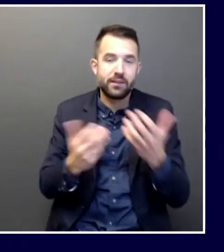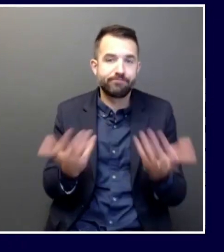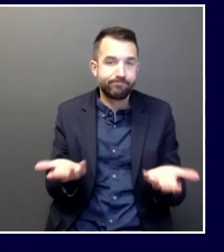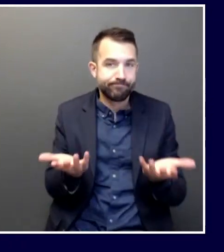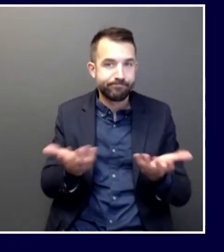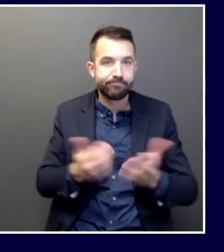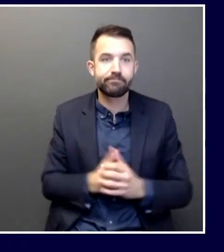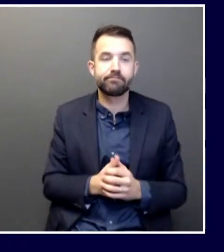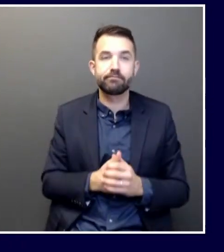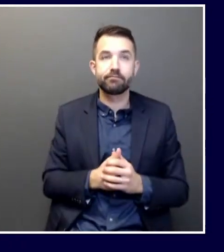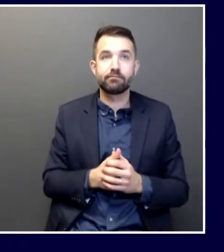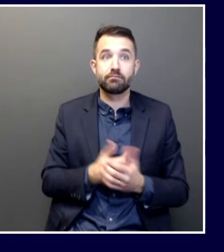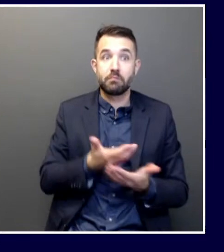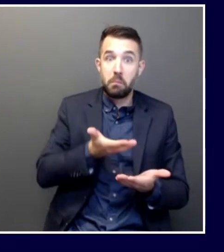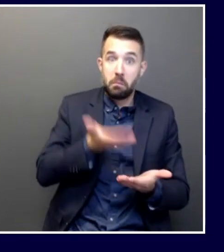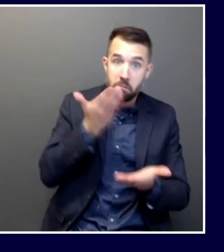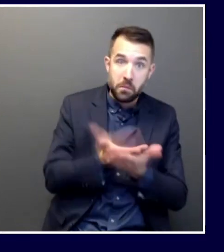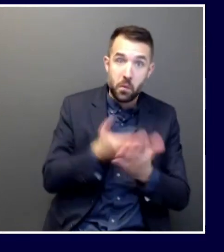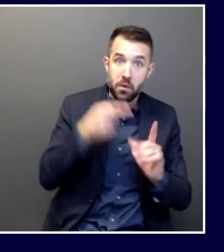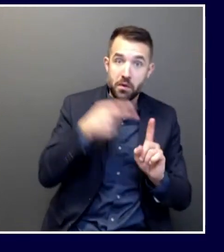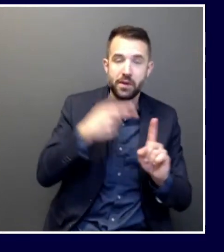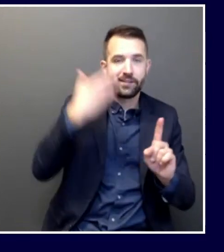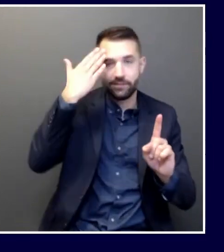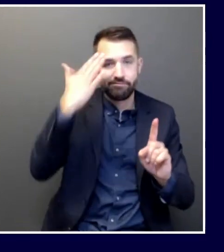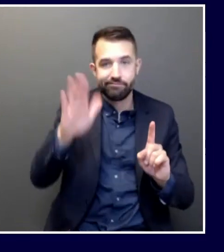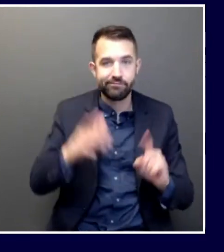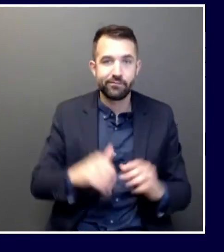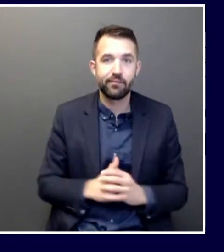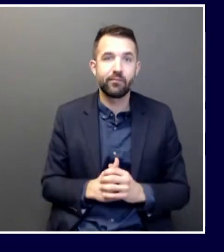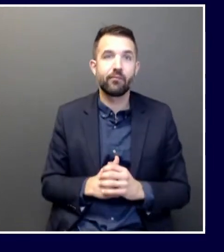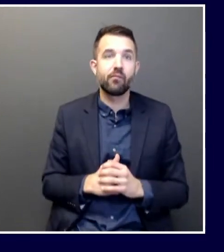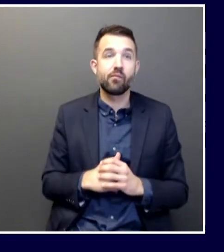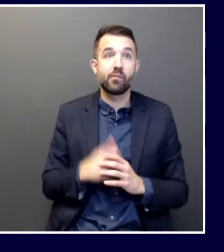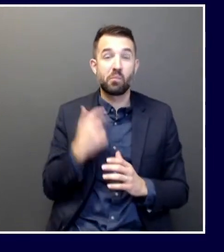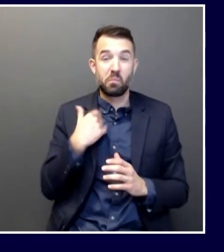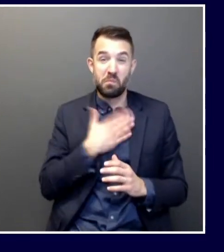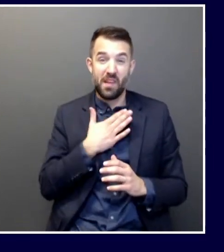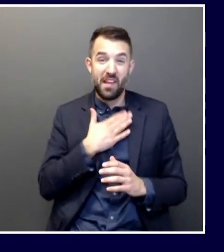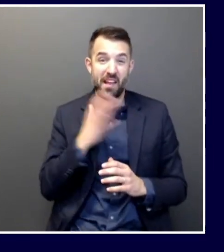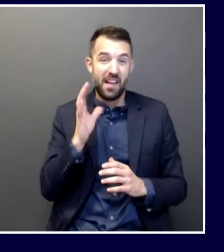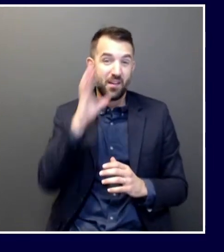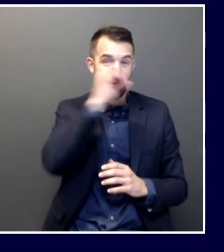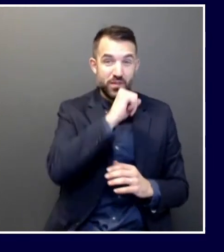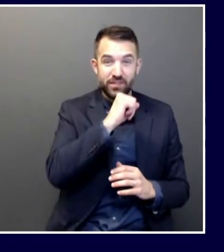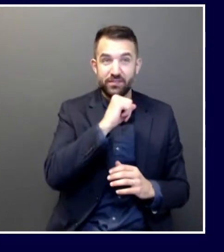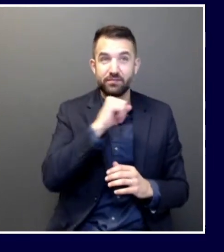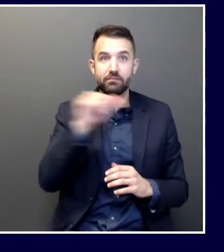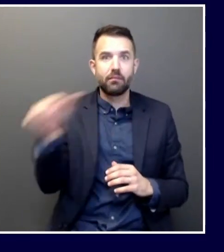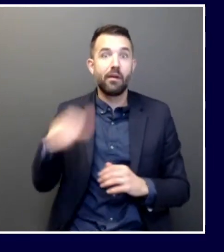One hypothesis that some folks and a counterpart of mine in another state has offered is